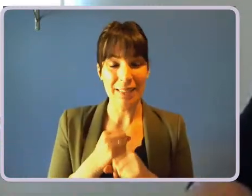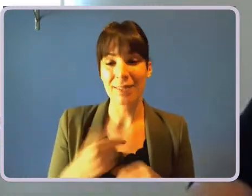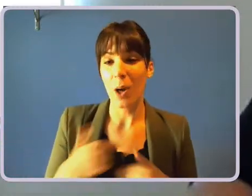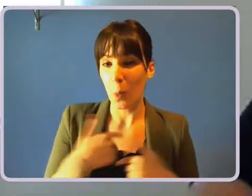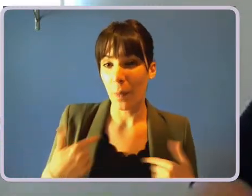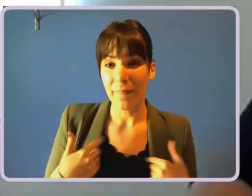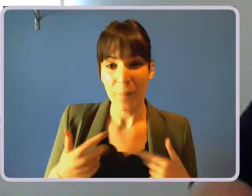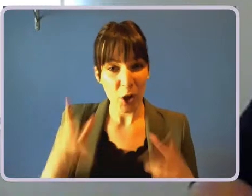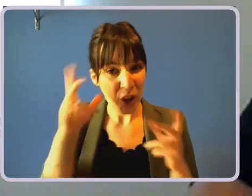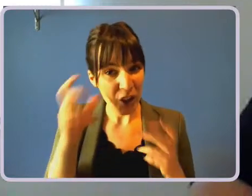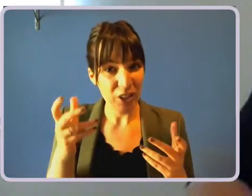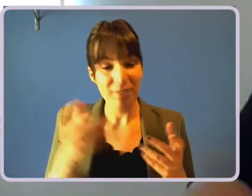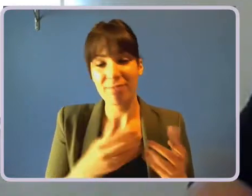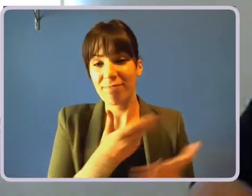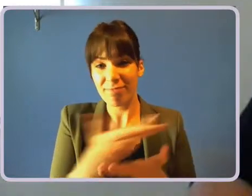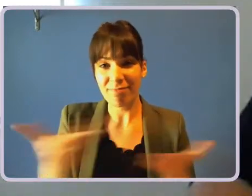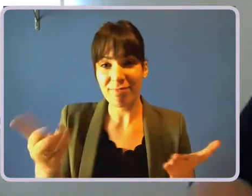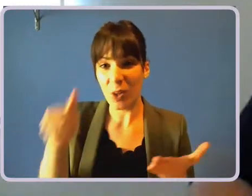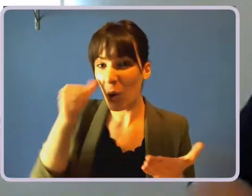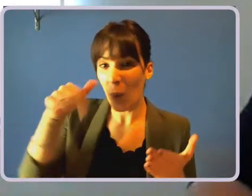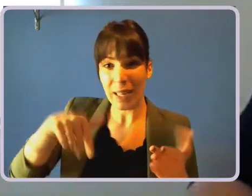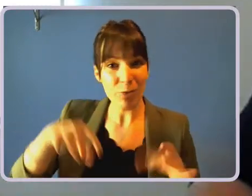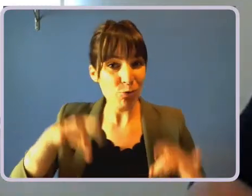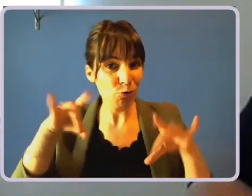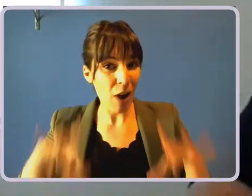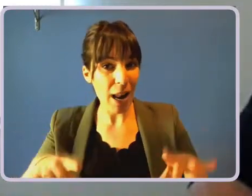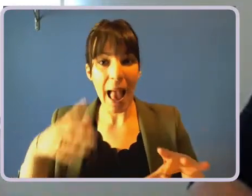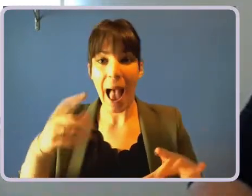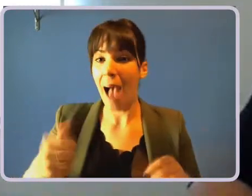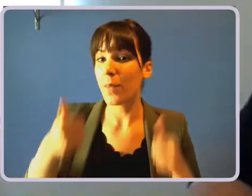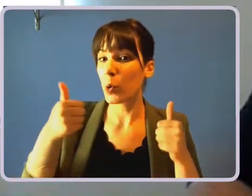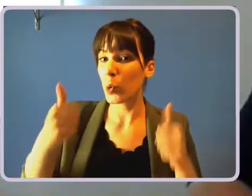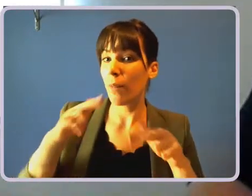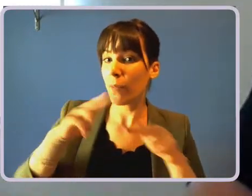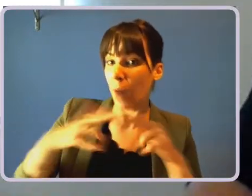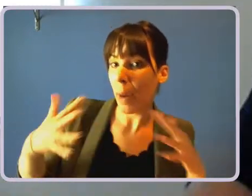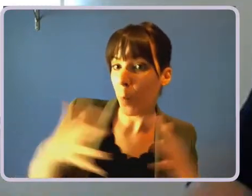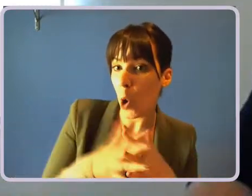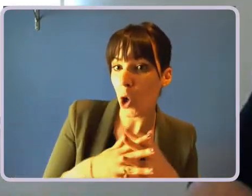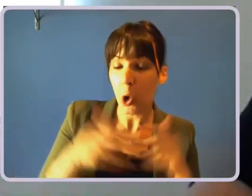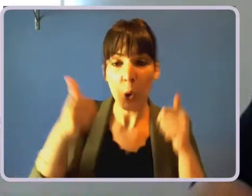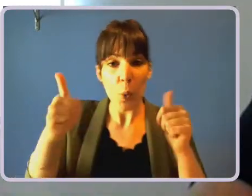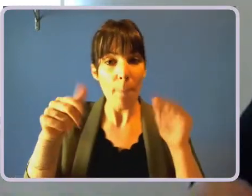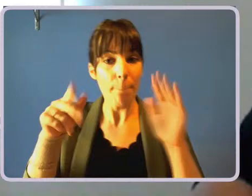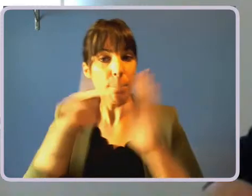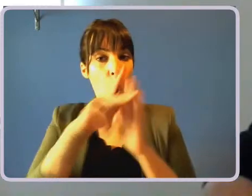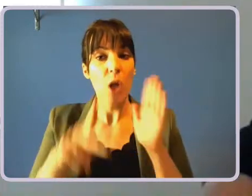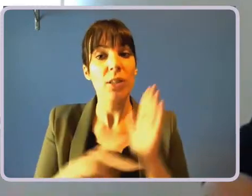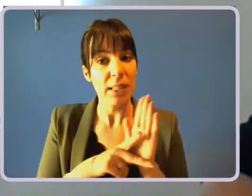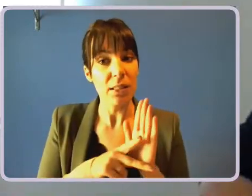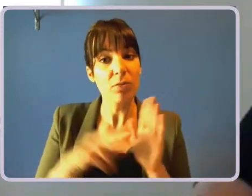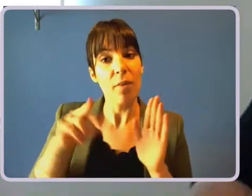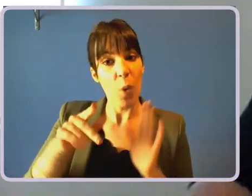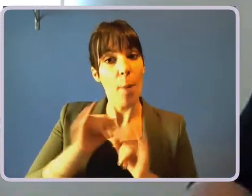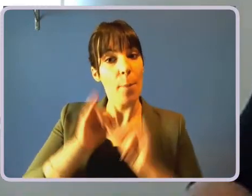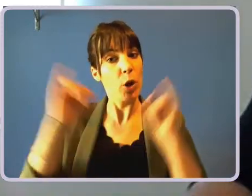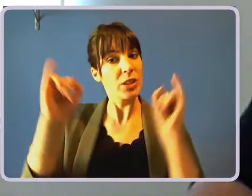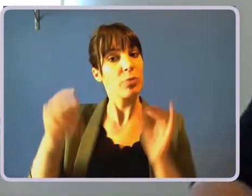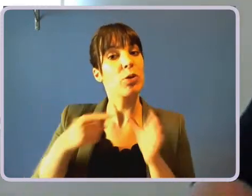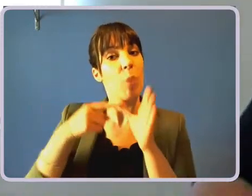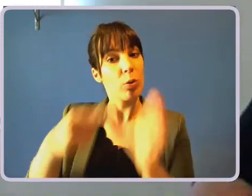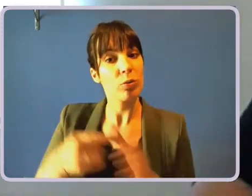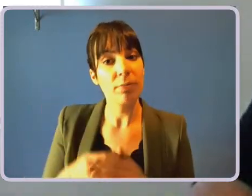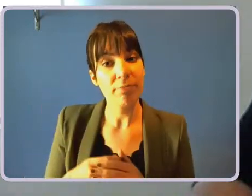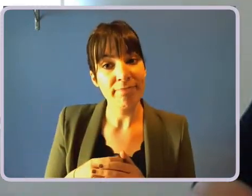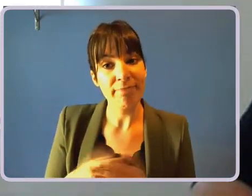while we in Australia have some good frameworks and policies that guide our emergency responses, and compared to what's happening globally,